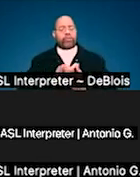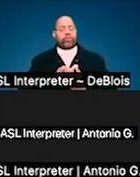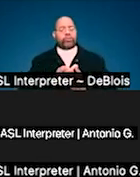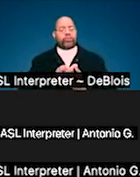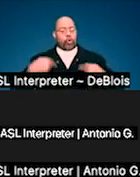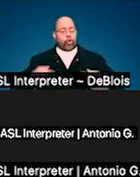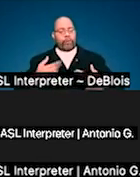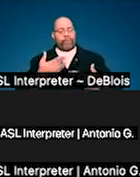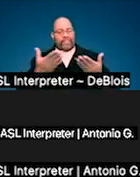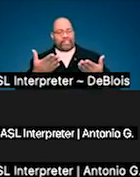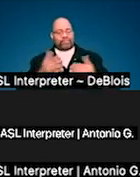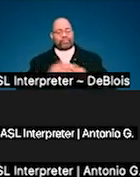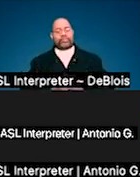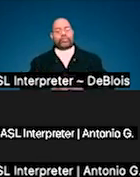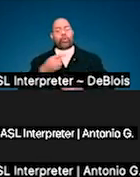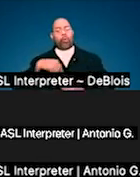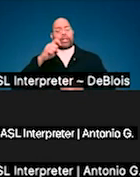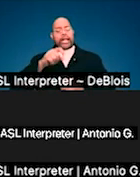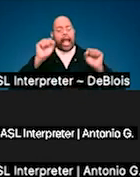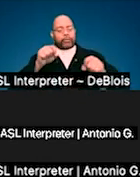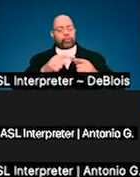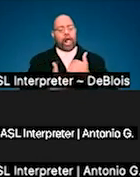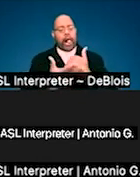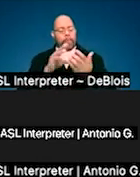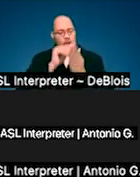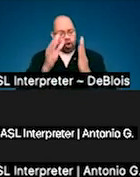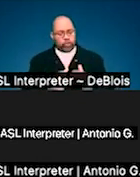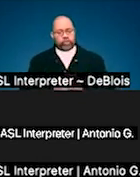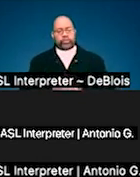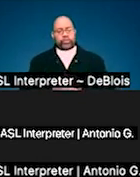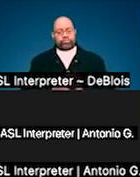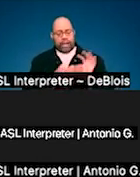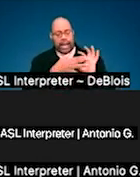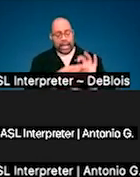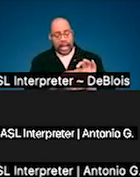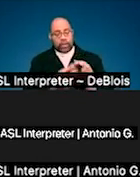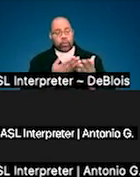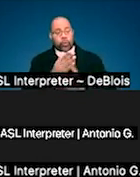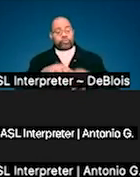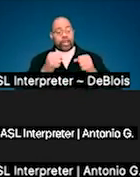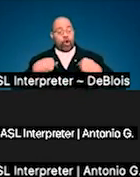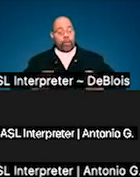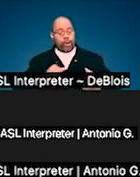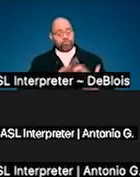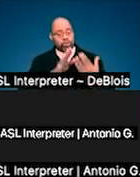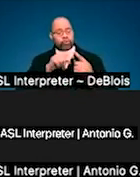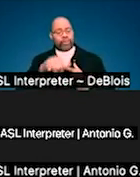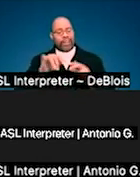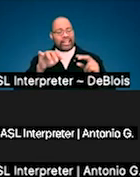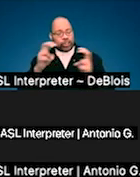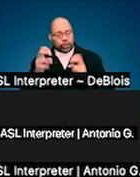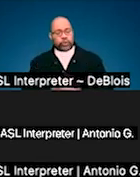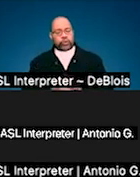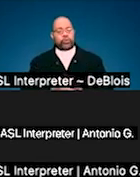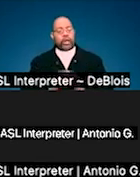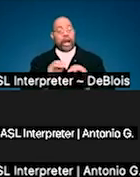human elements. So we need to be able to help our learners connect by taking a human approach to this issue, by